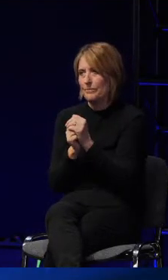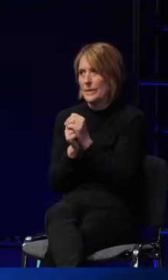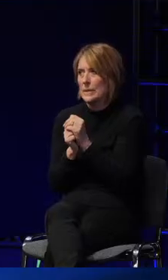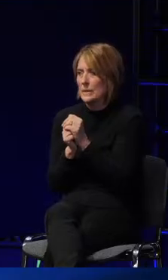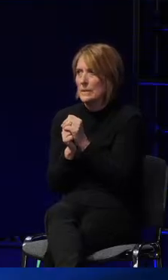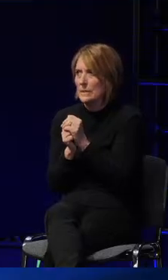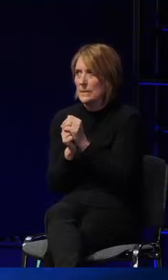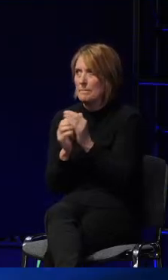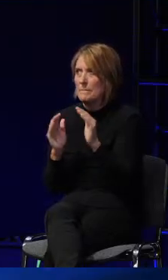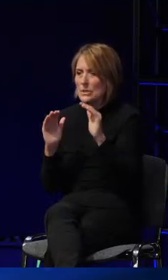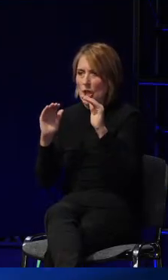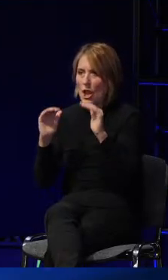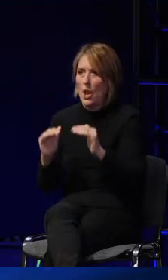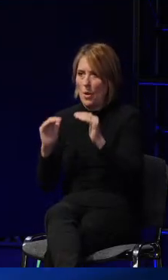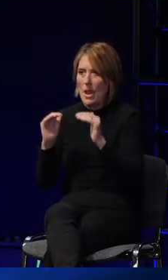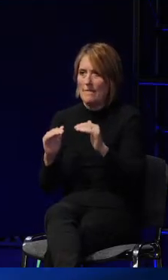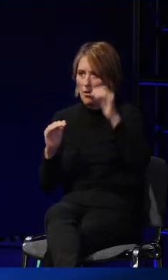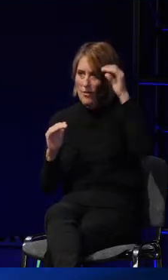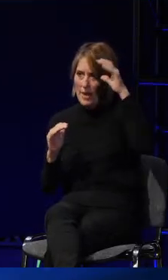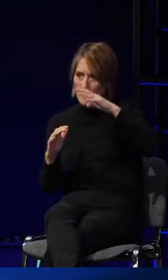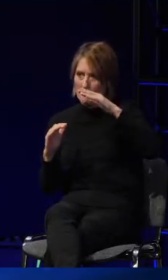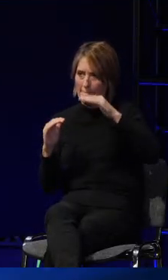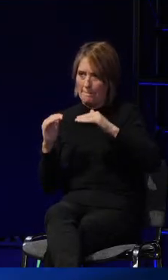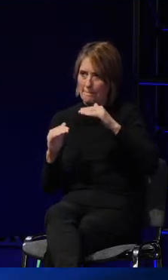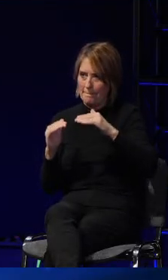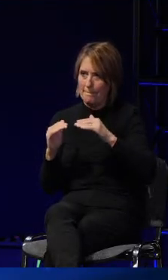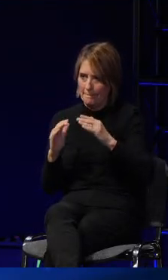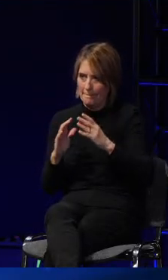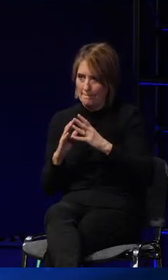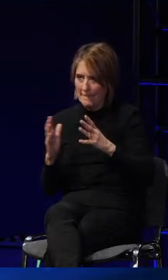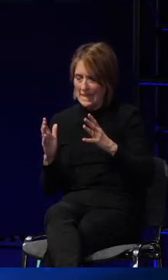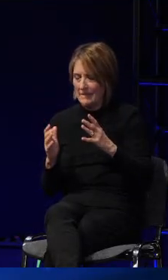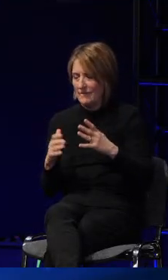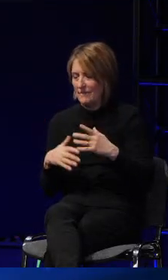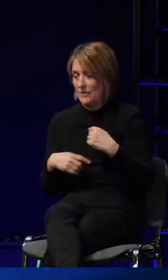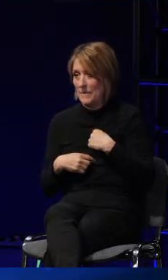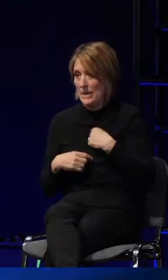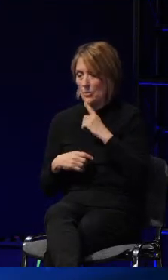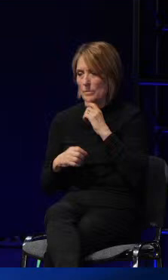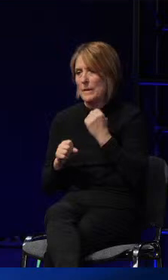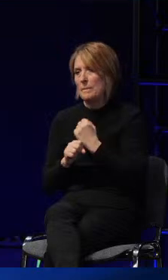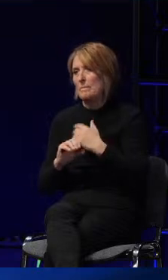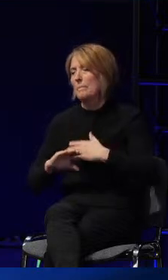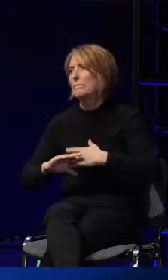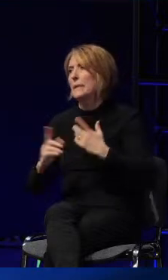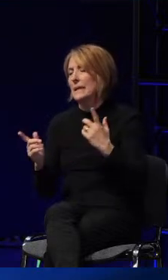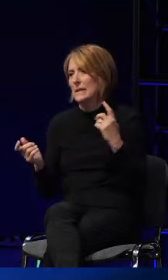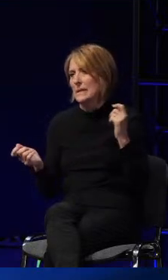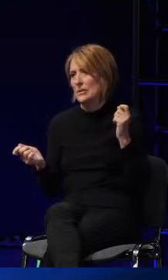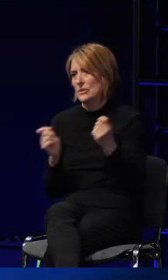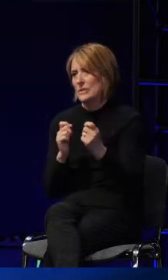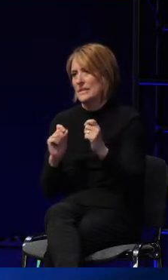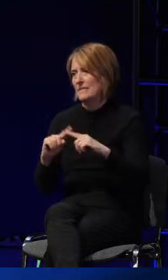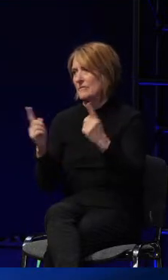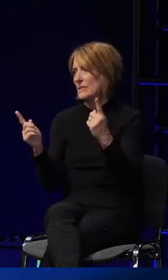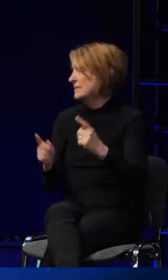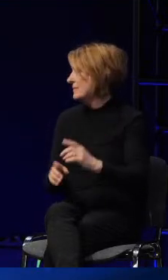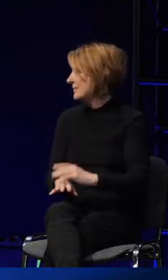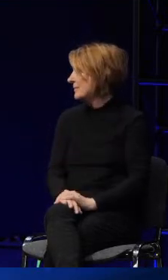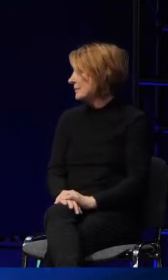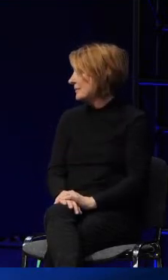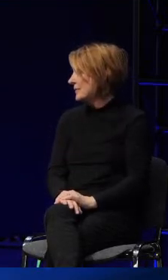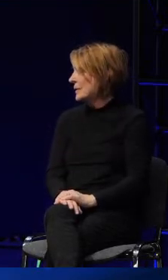much lower level on the lamp would be a massive game changer for me in my world. Yeah, I agree with that. Like, I find, a lot